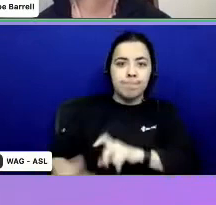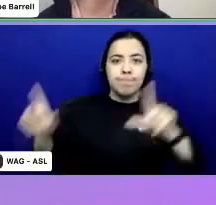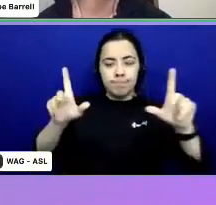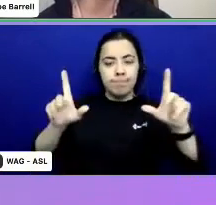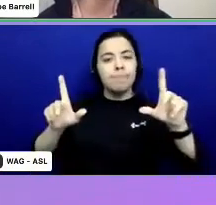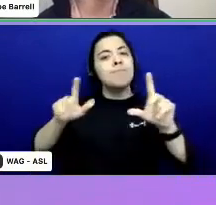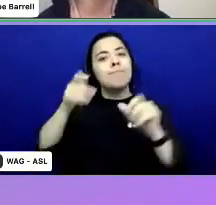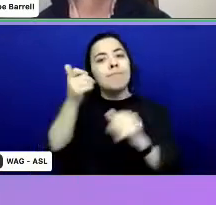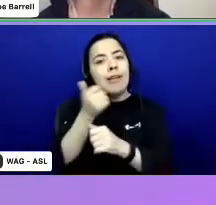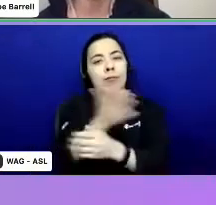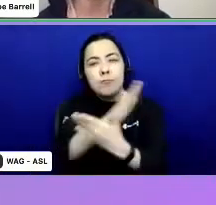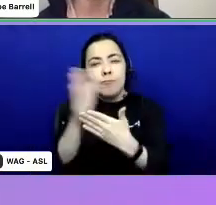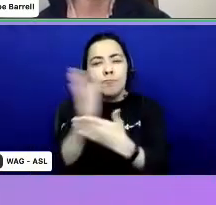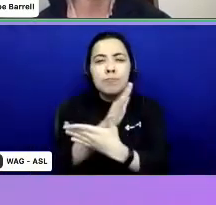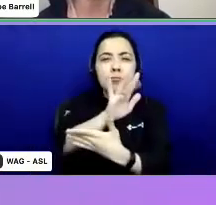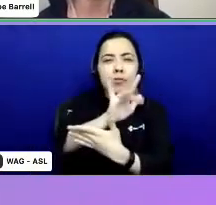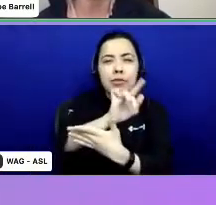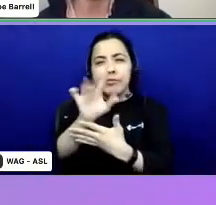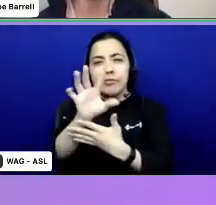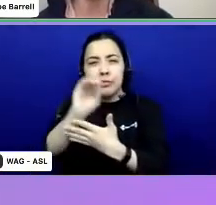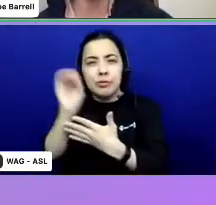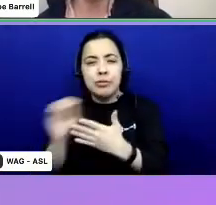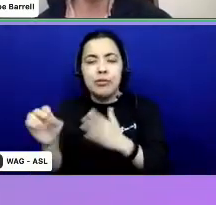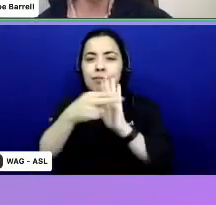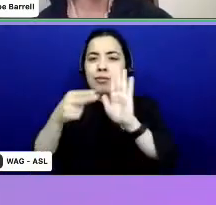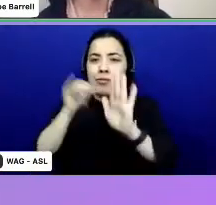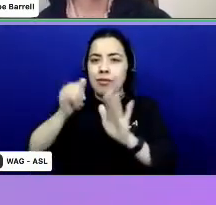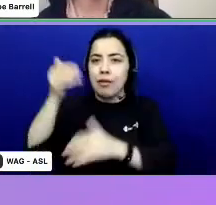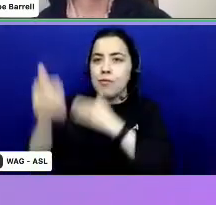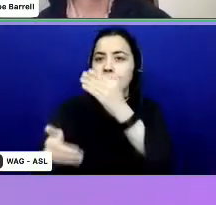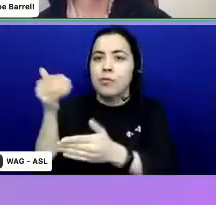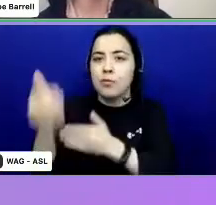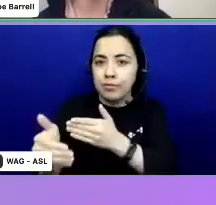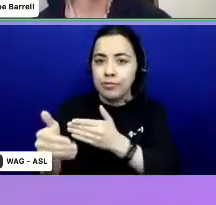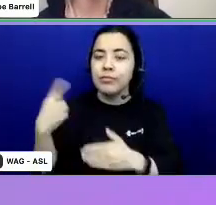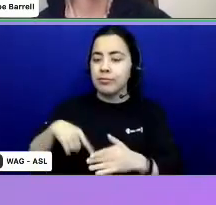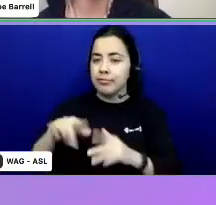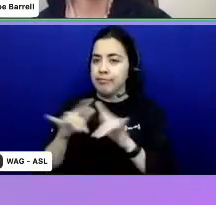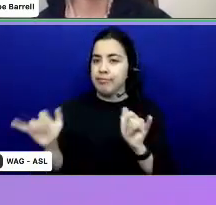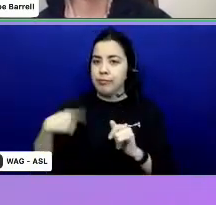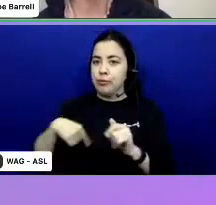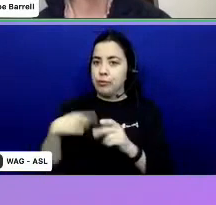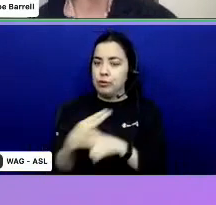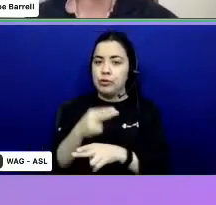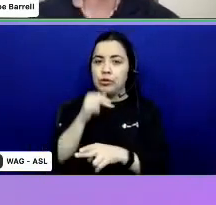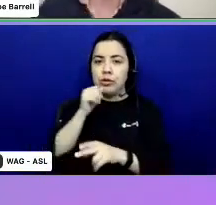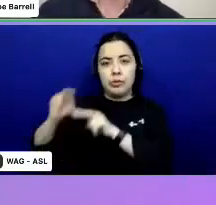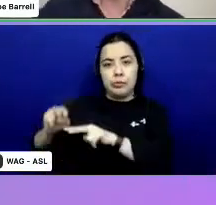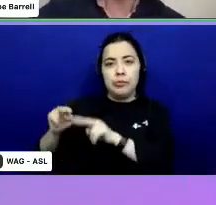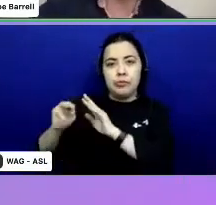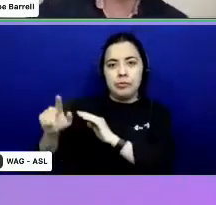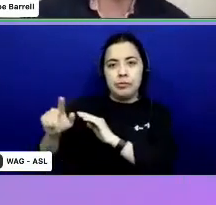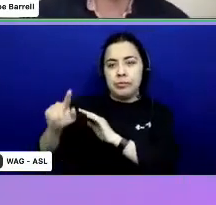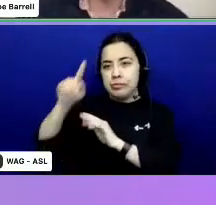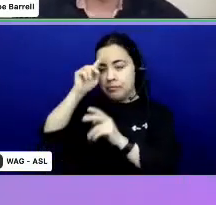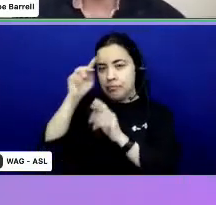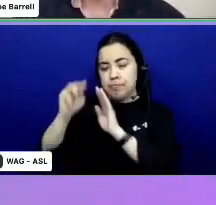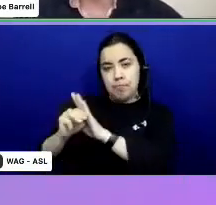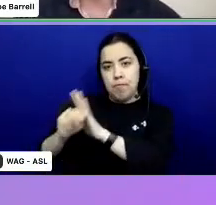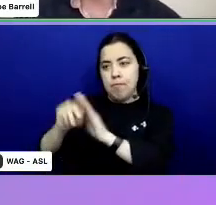about 25 and 50% during the labeling process. And then we also use unsupervised machine learning model methods